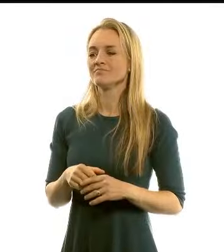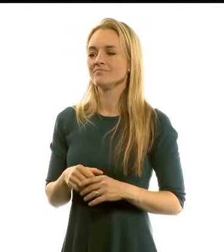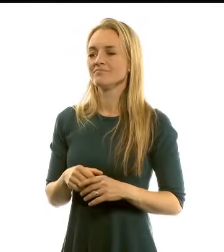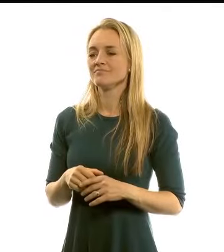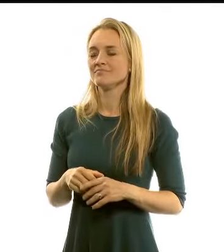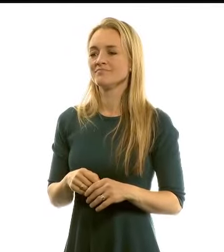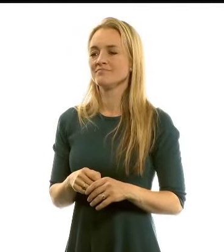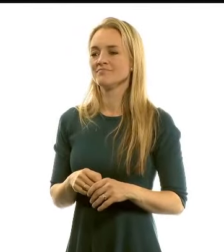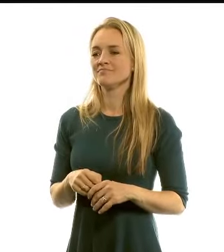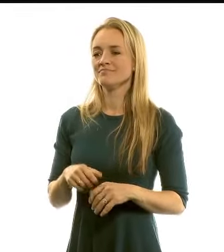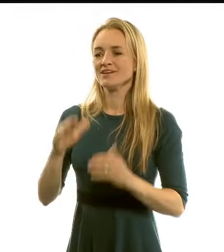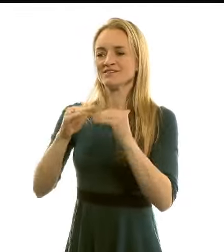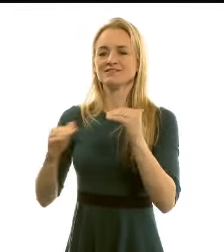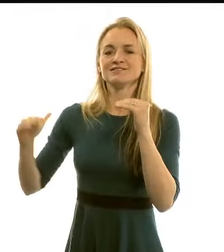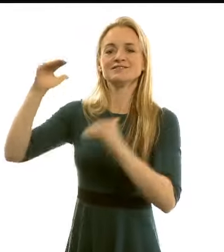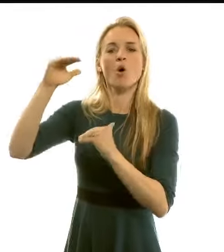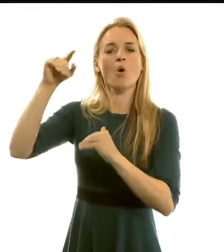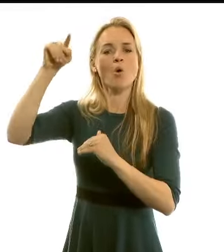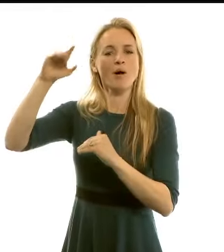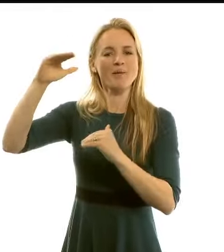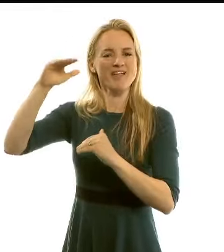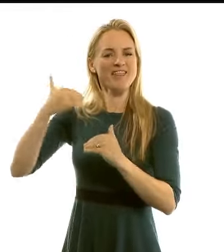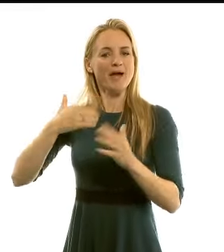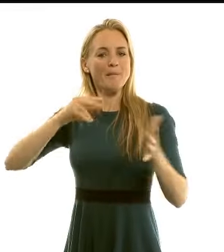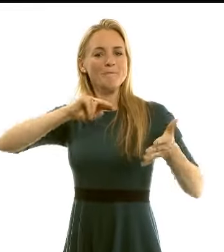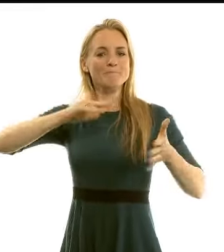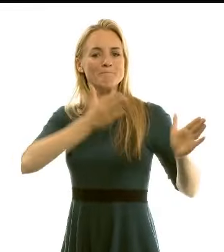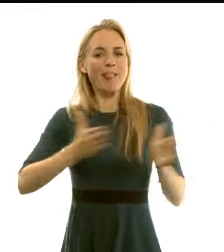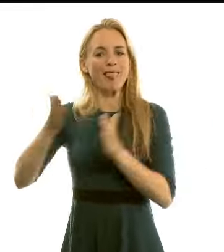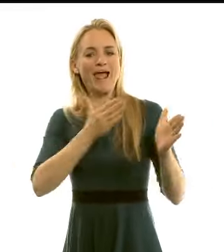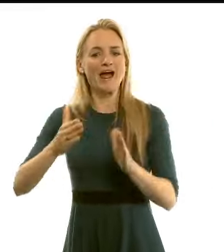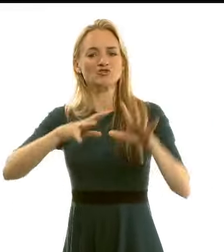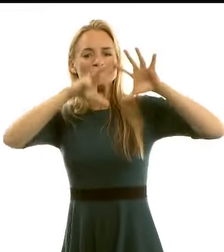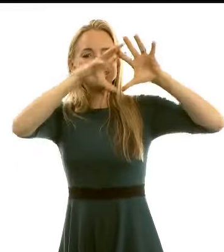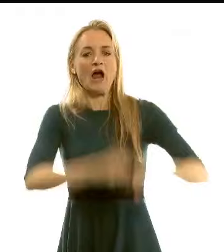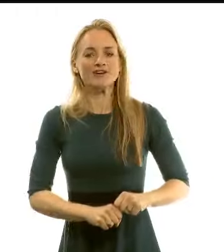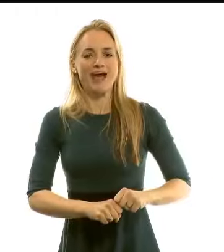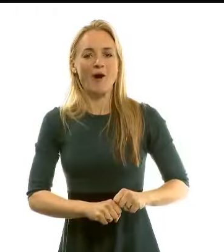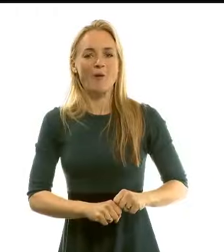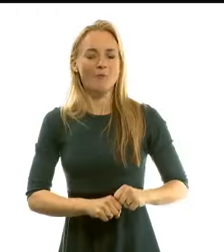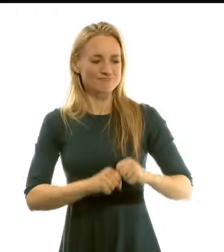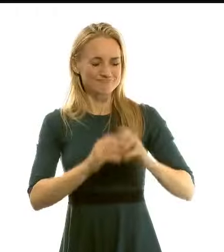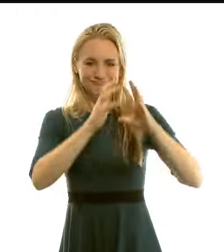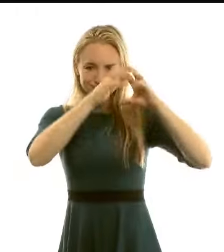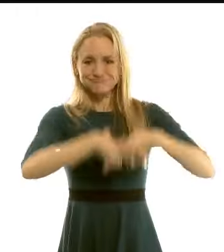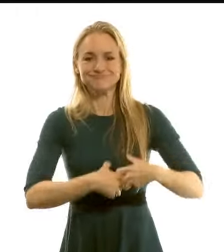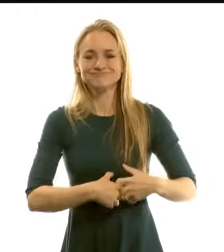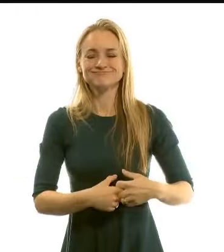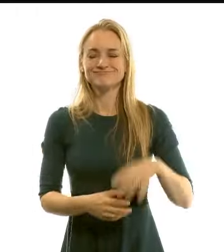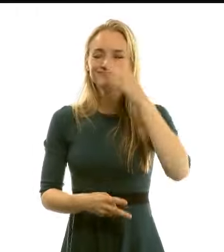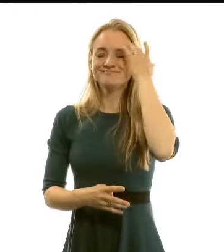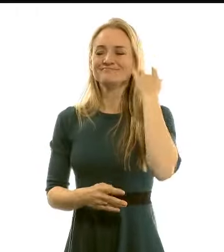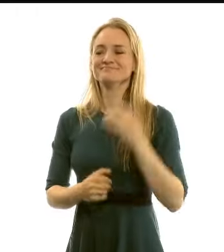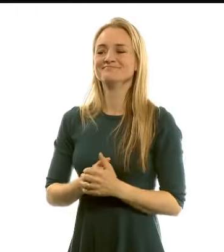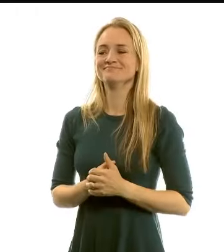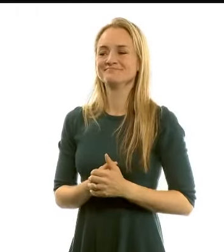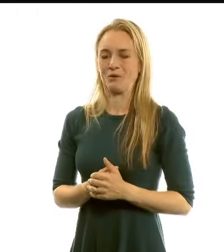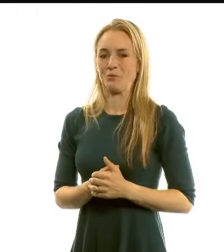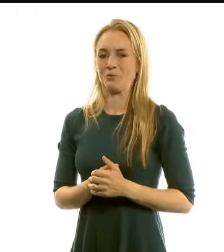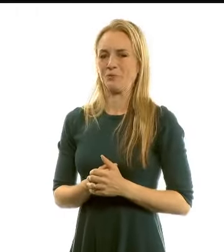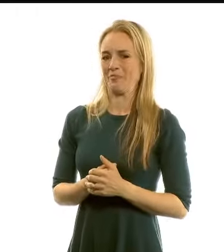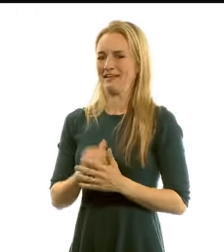what's going on up here, yeah, because they don't have time for ancient ruins. This is all looking a bit precarious. We need to hand over to Finland now. Jamie. All right,